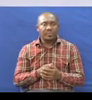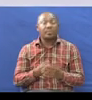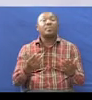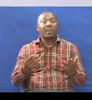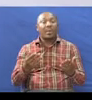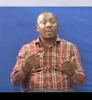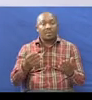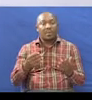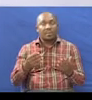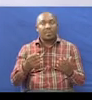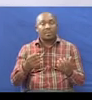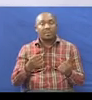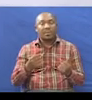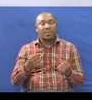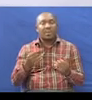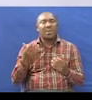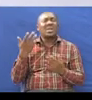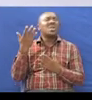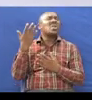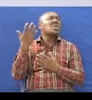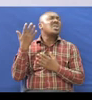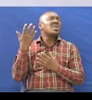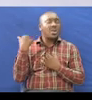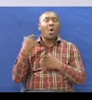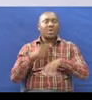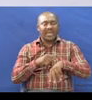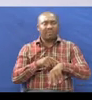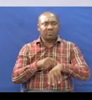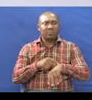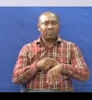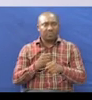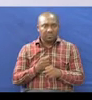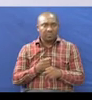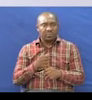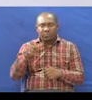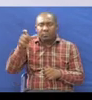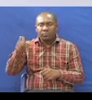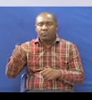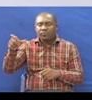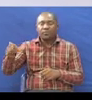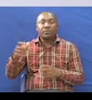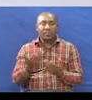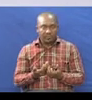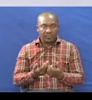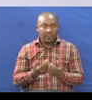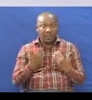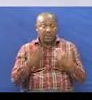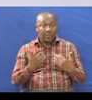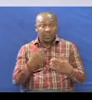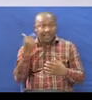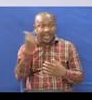It belonging to long time ago. So, Tanzanian